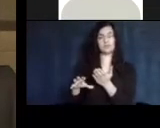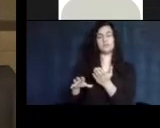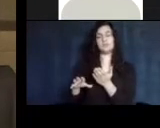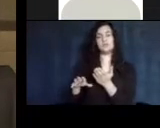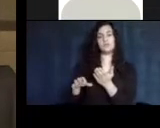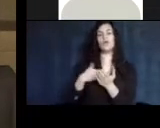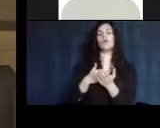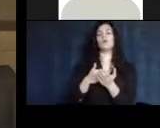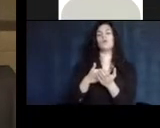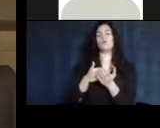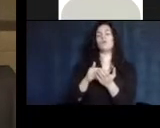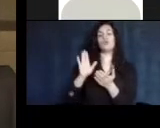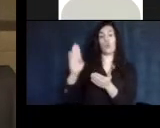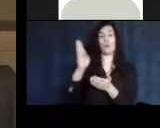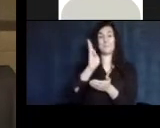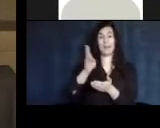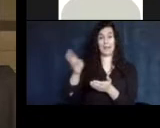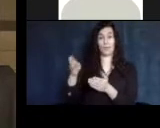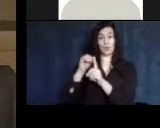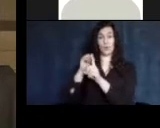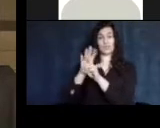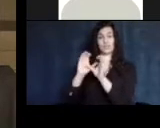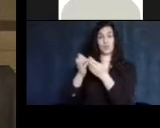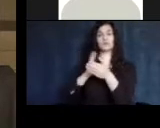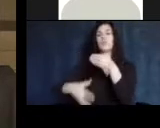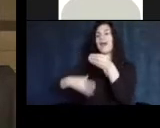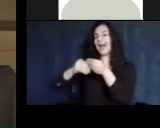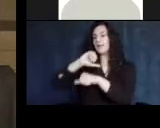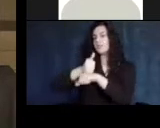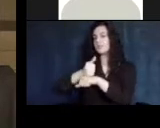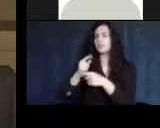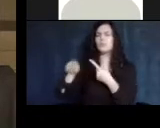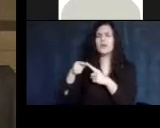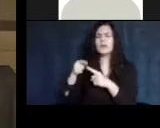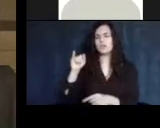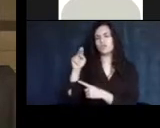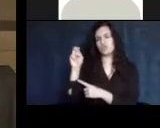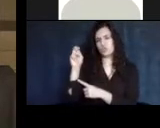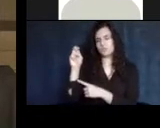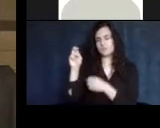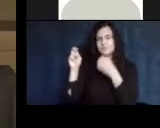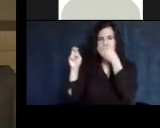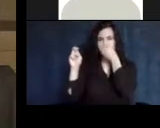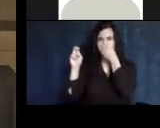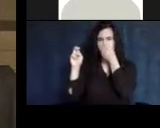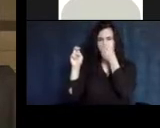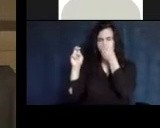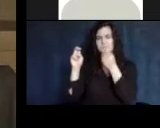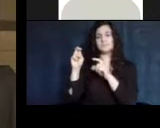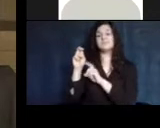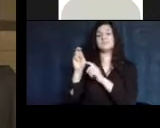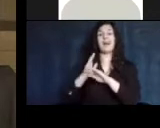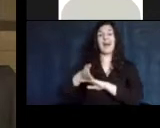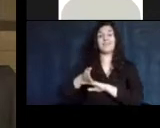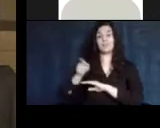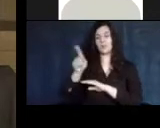your Blackboard orientation course in June. And then you will need to reach out to your advisor to